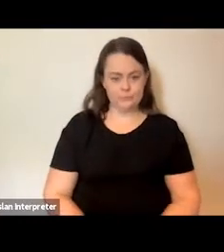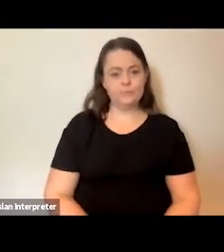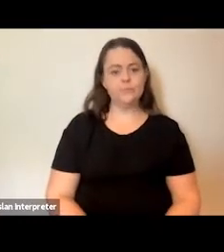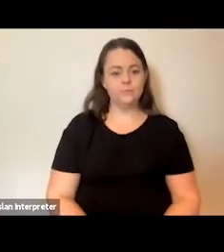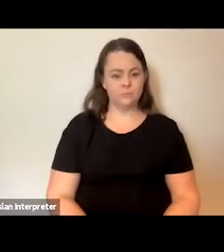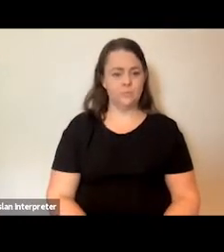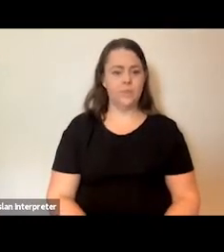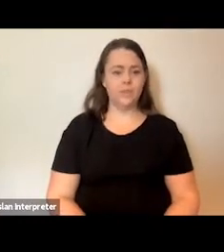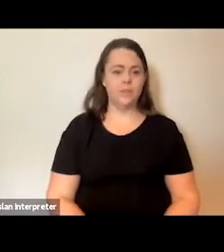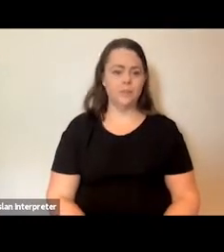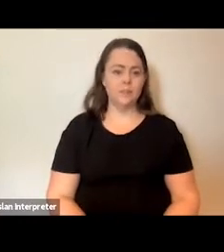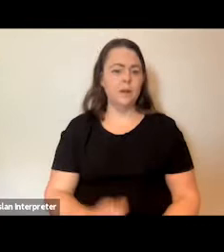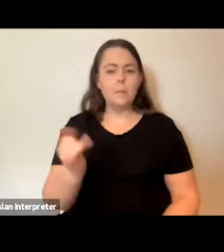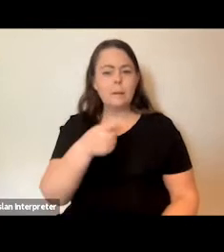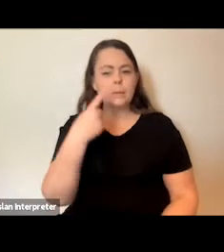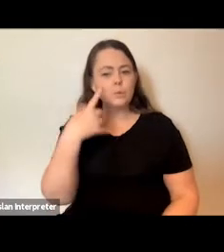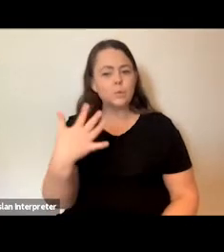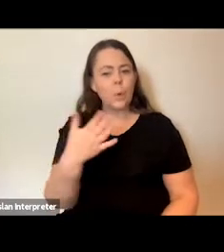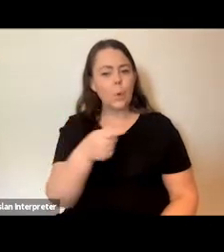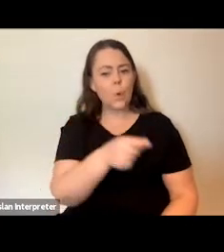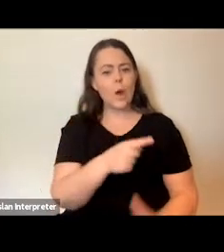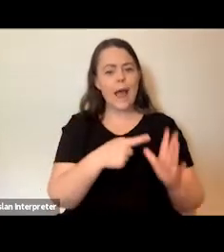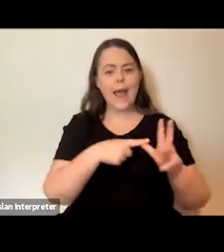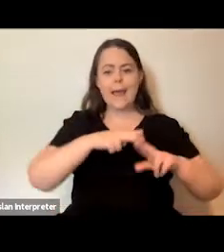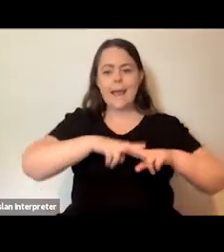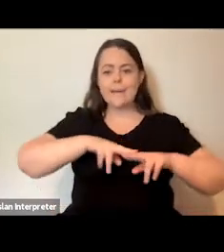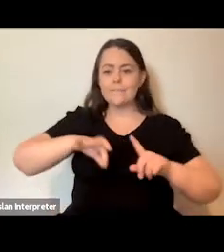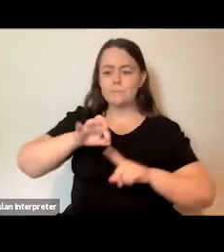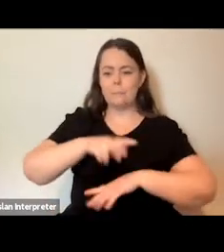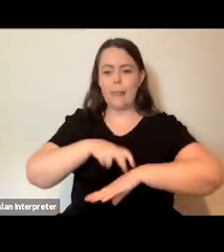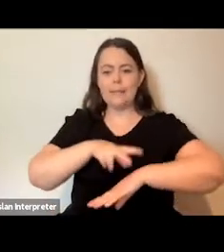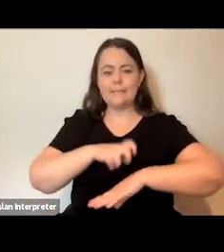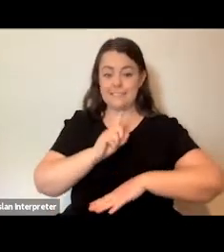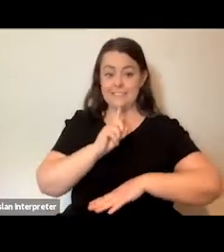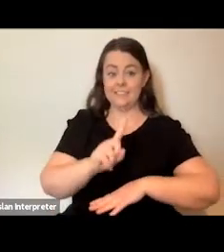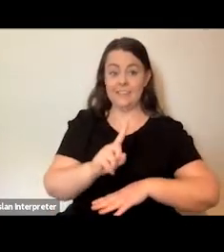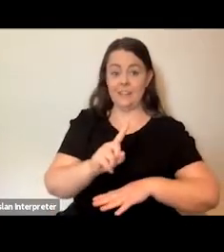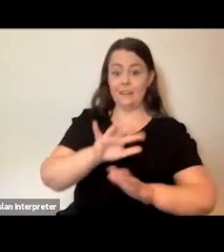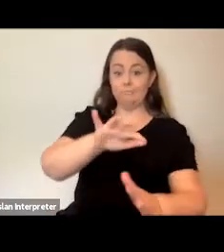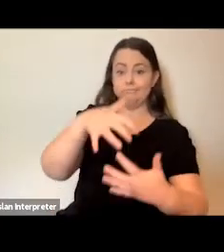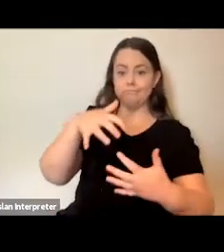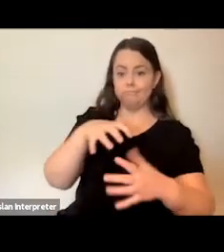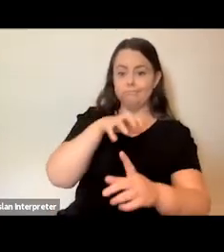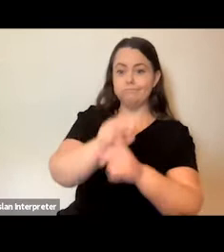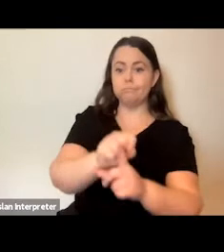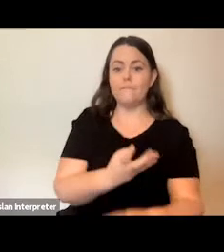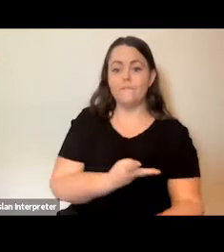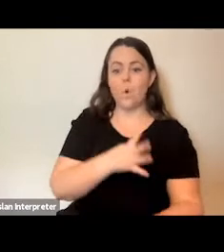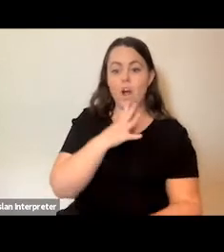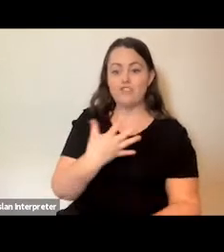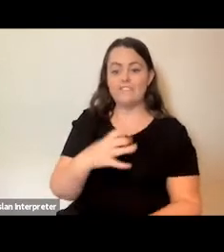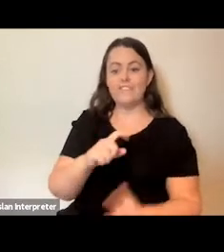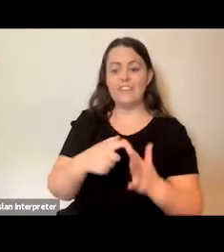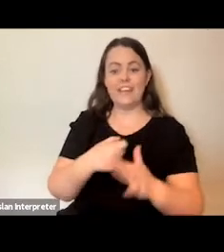And I guess some of you may have seen that the AFP reported seizing 450 kilograms of heroin, which is reported to